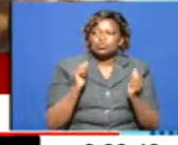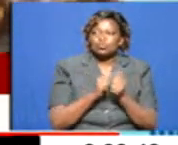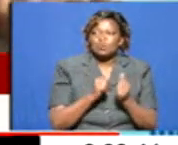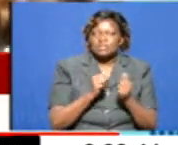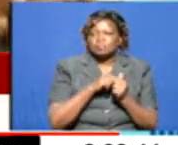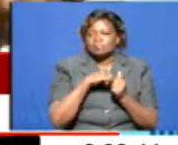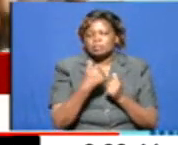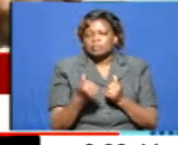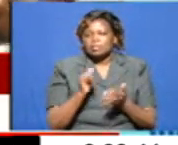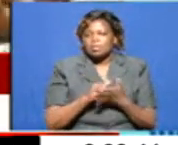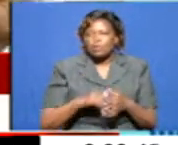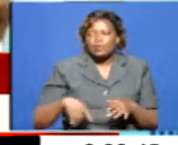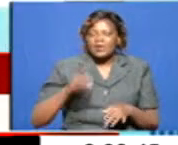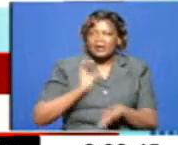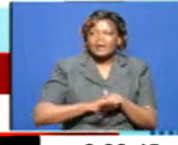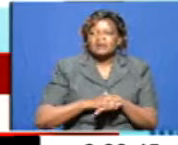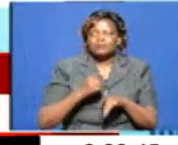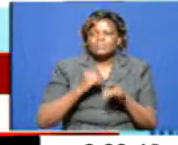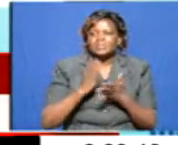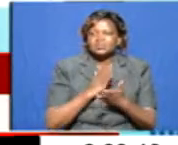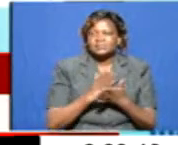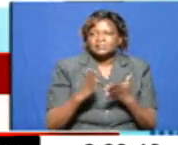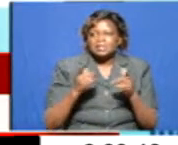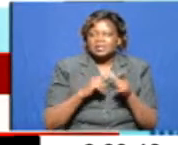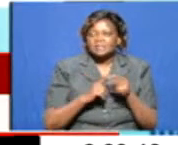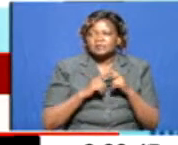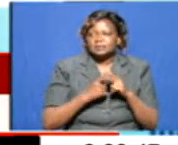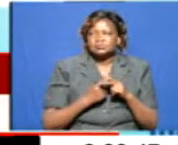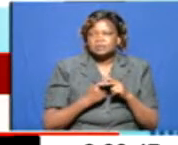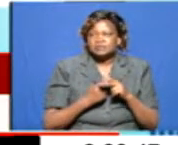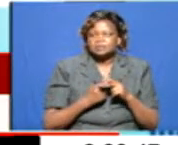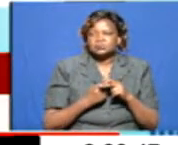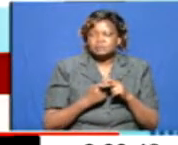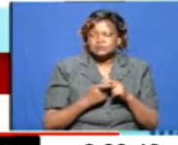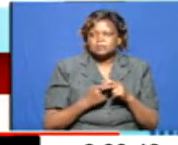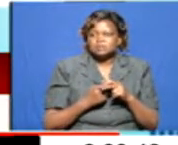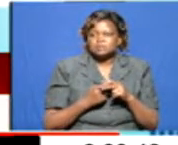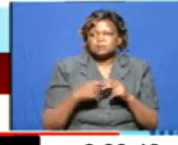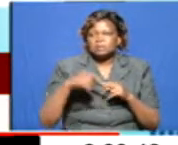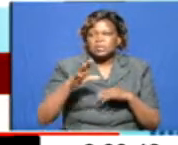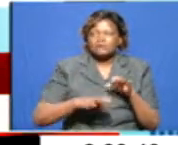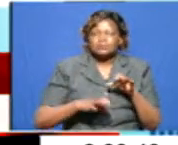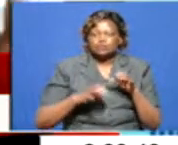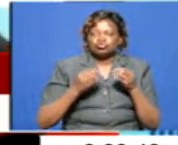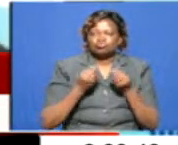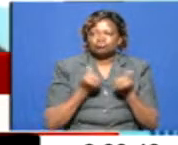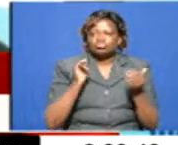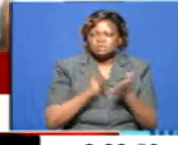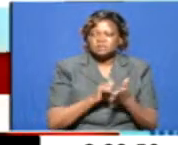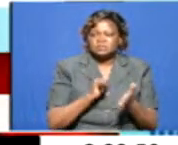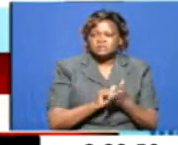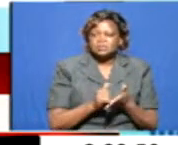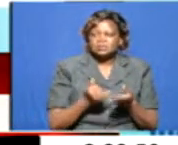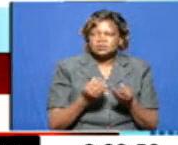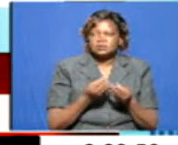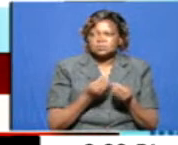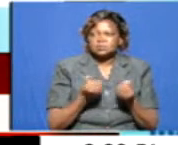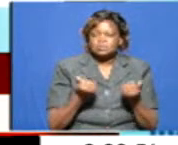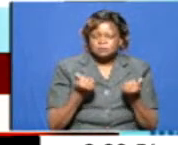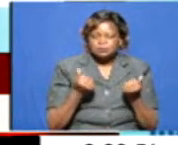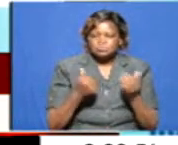that we're getting from that sector and start innovating or crafting solutions that actually resolve their real